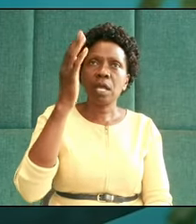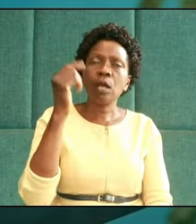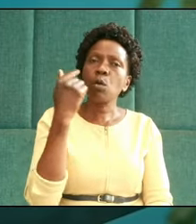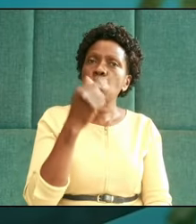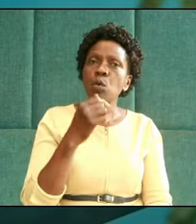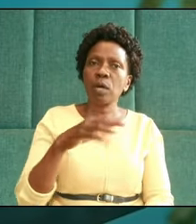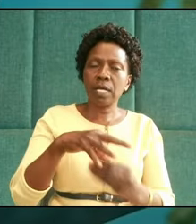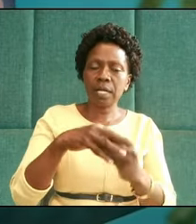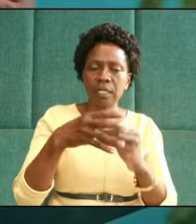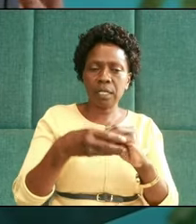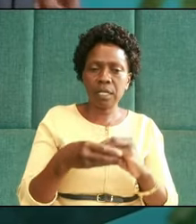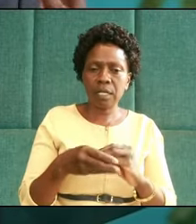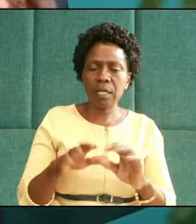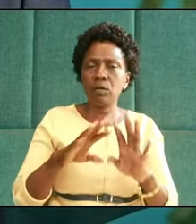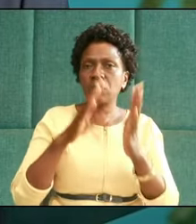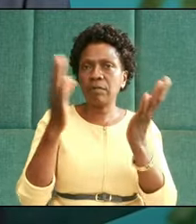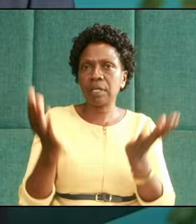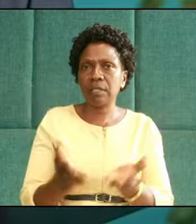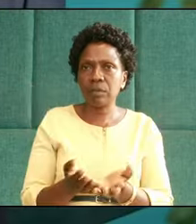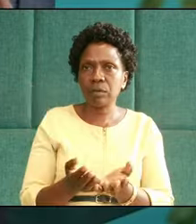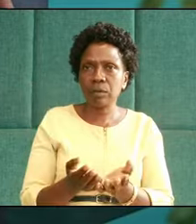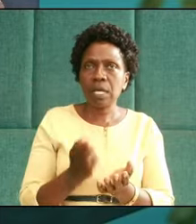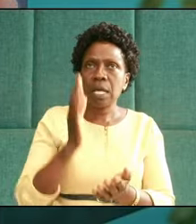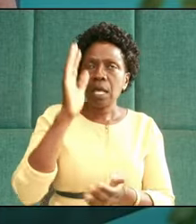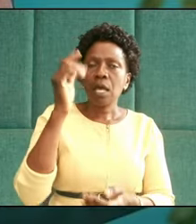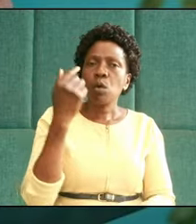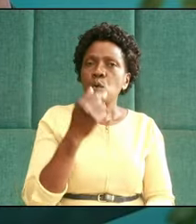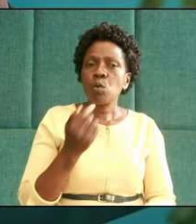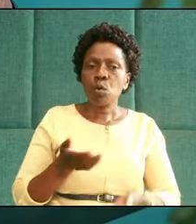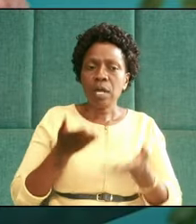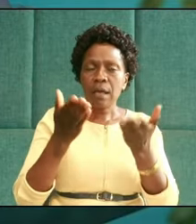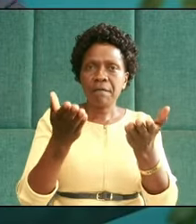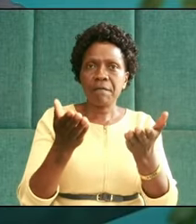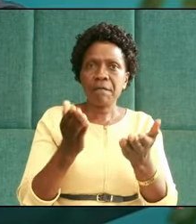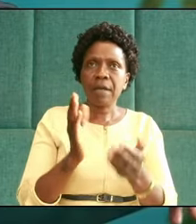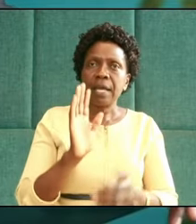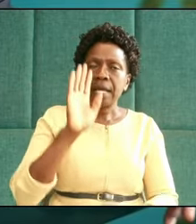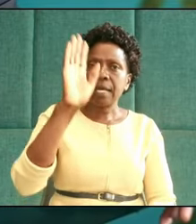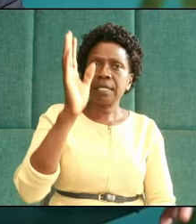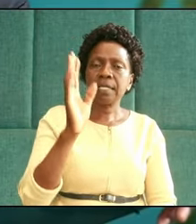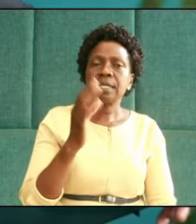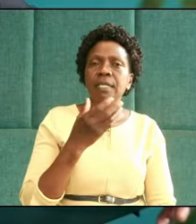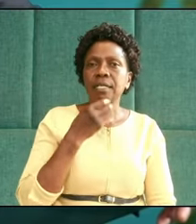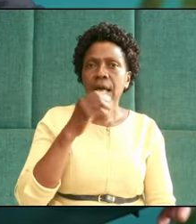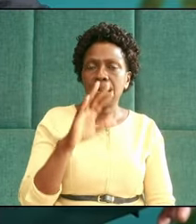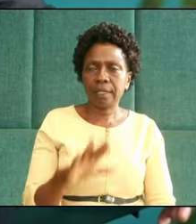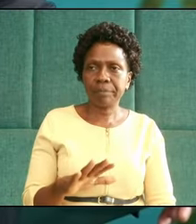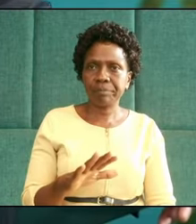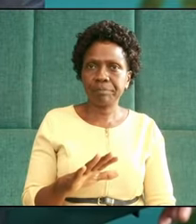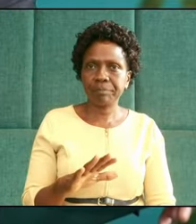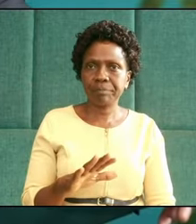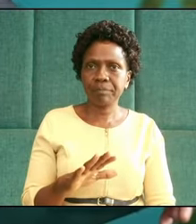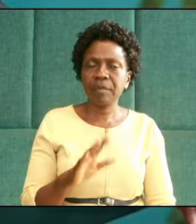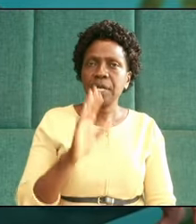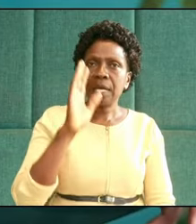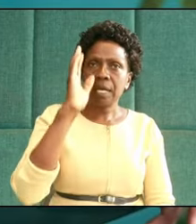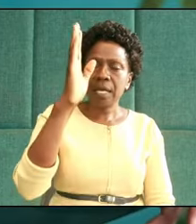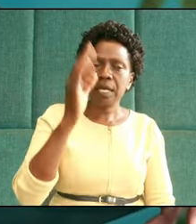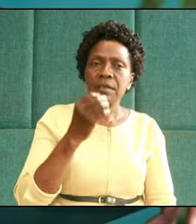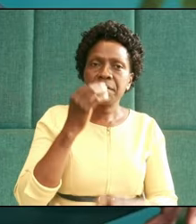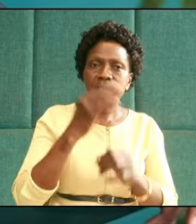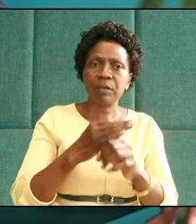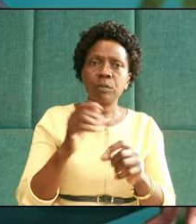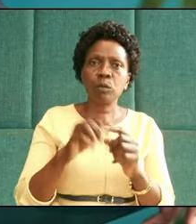universe, he who gave his son, how will he fail to be with us also?